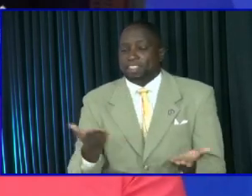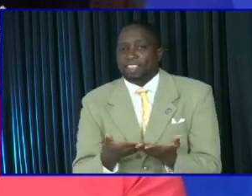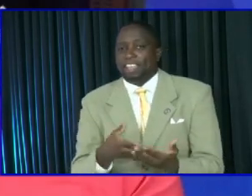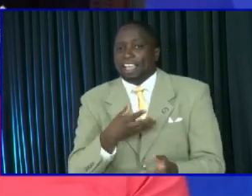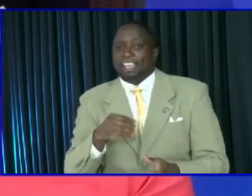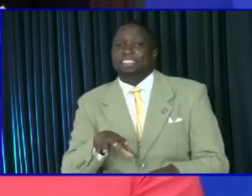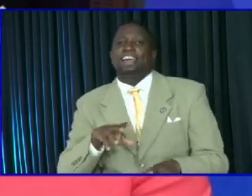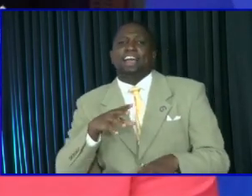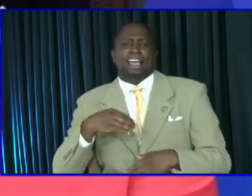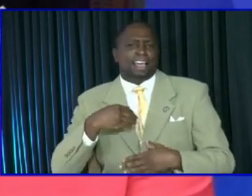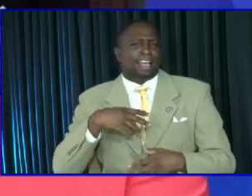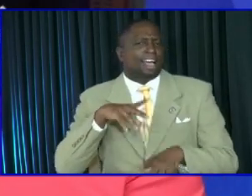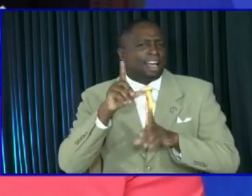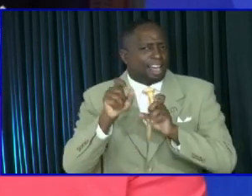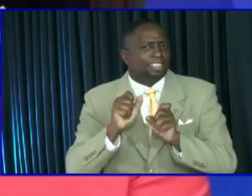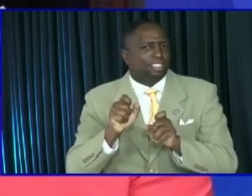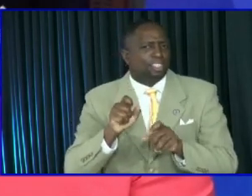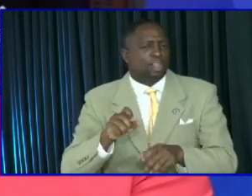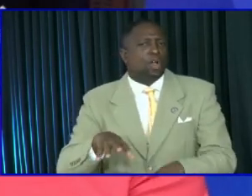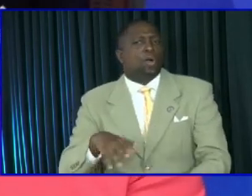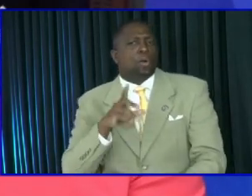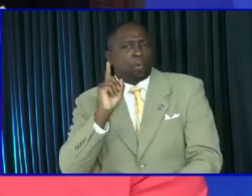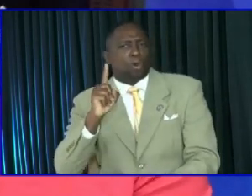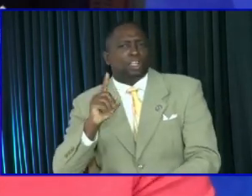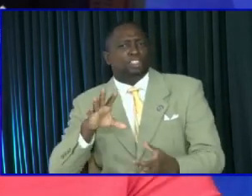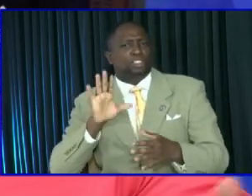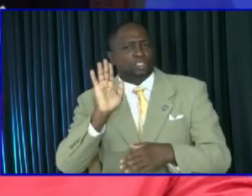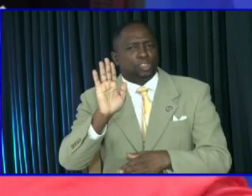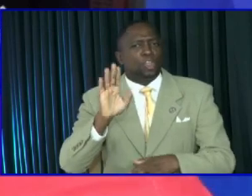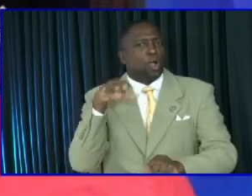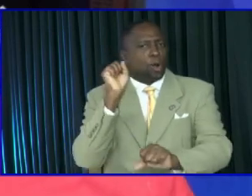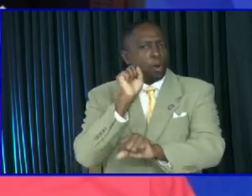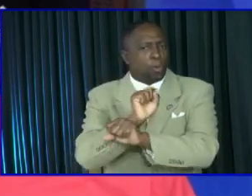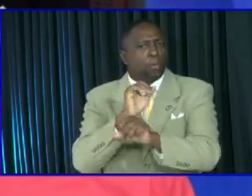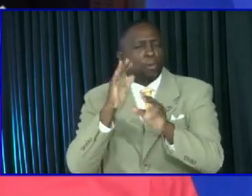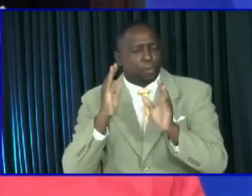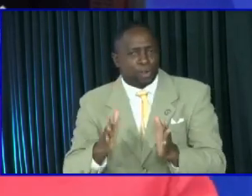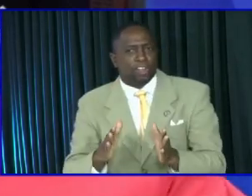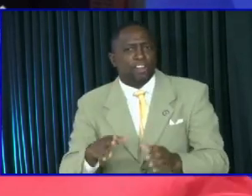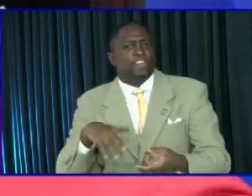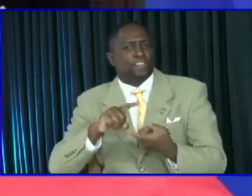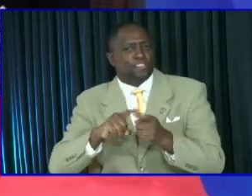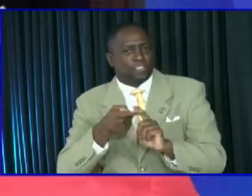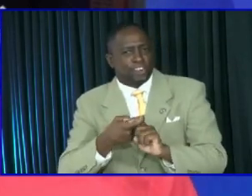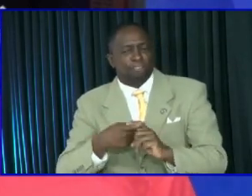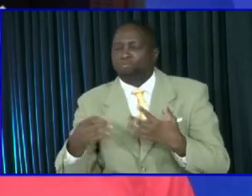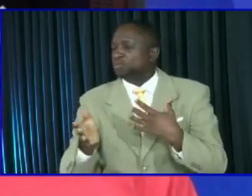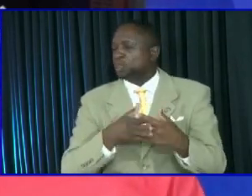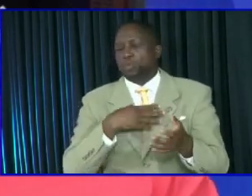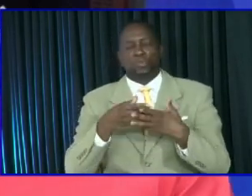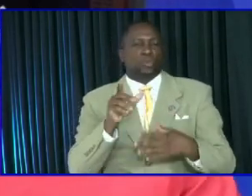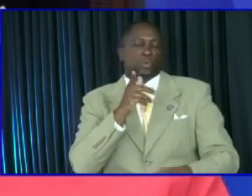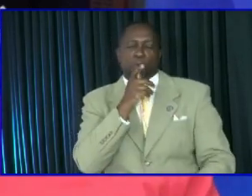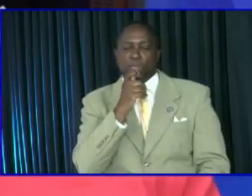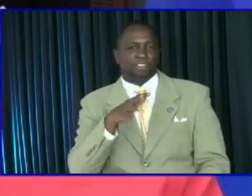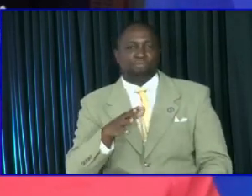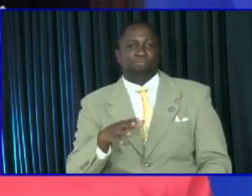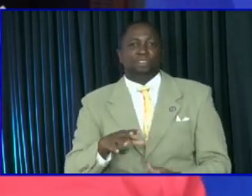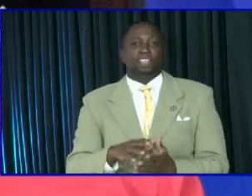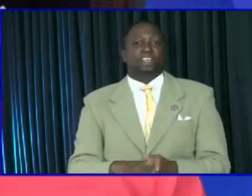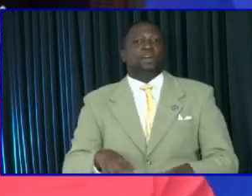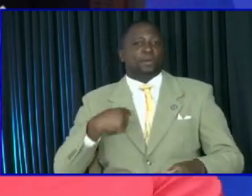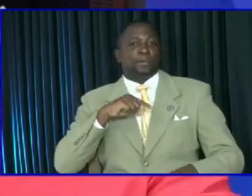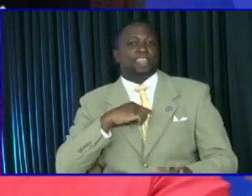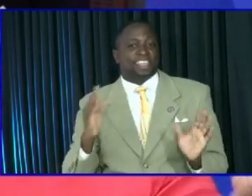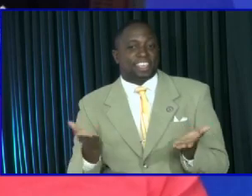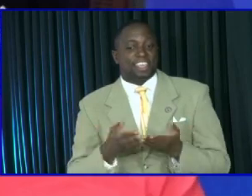your co-worker, your friend, your family member, whoever it may be, right across the world. We are here praising